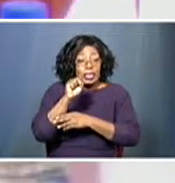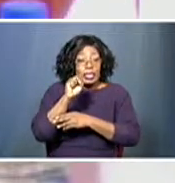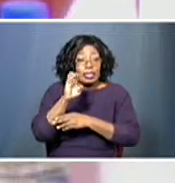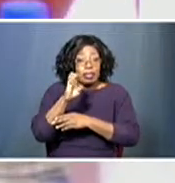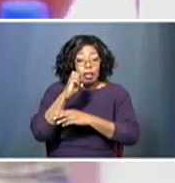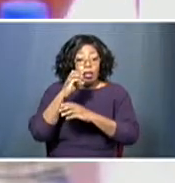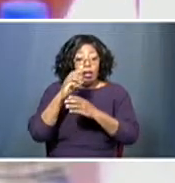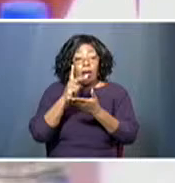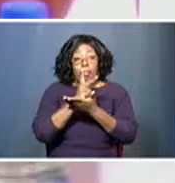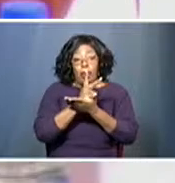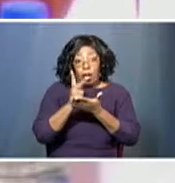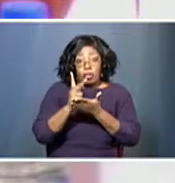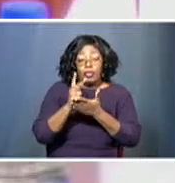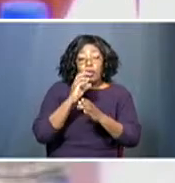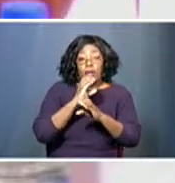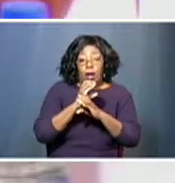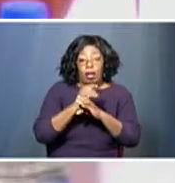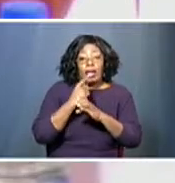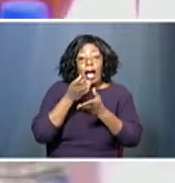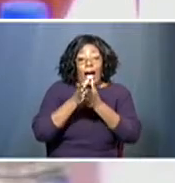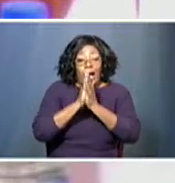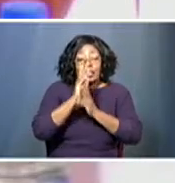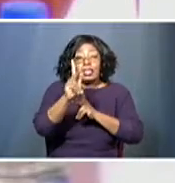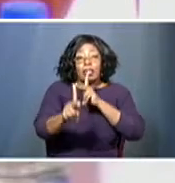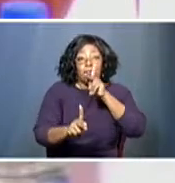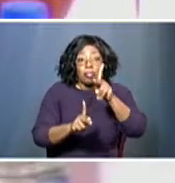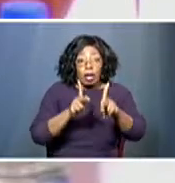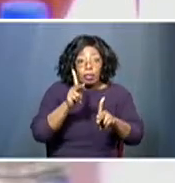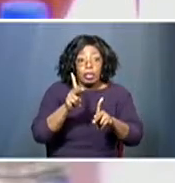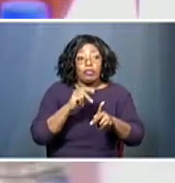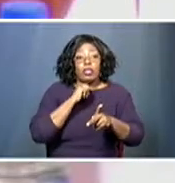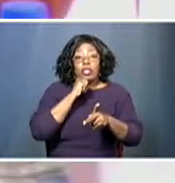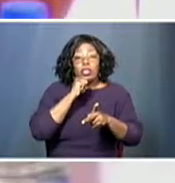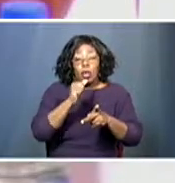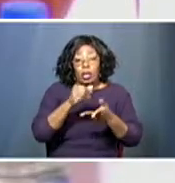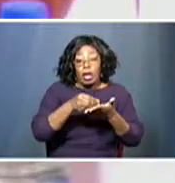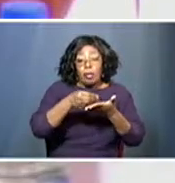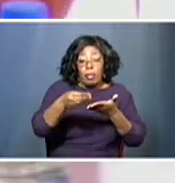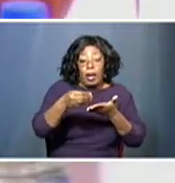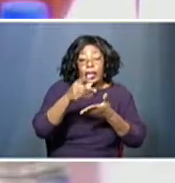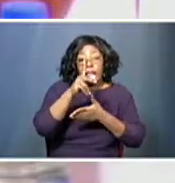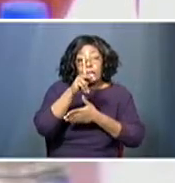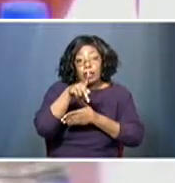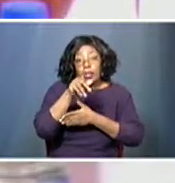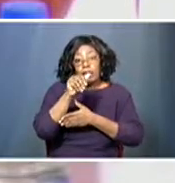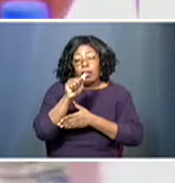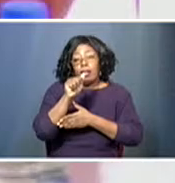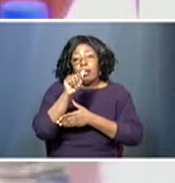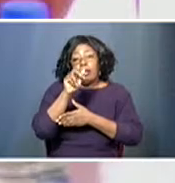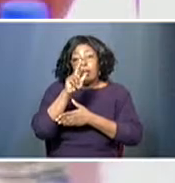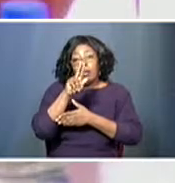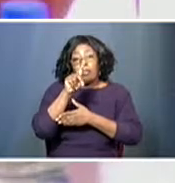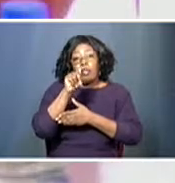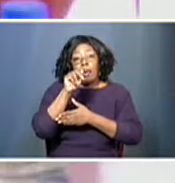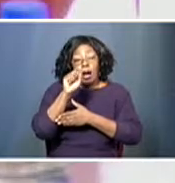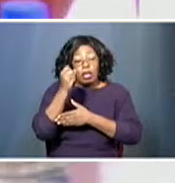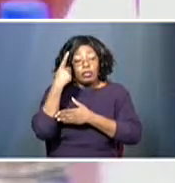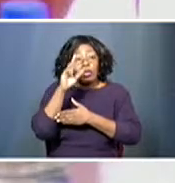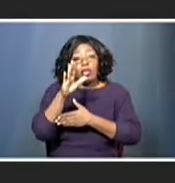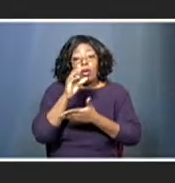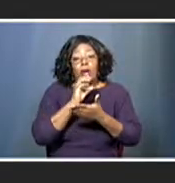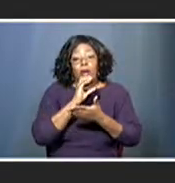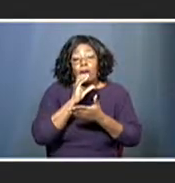so we are asking you, the members of the public, to refrain from purchasing parts that you are uncertain